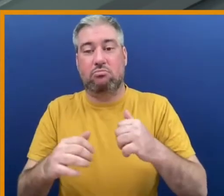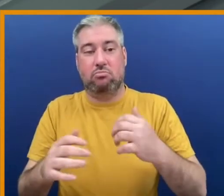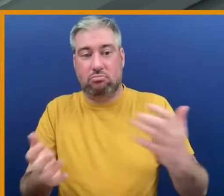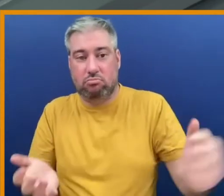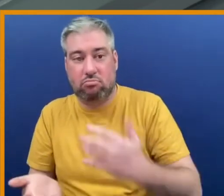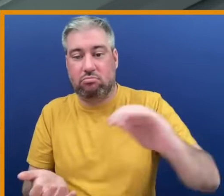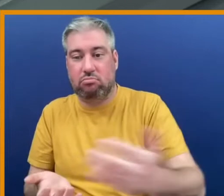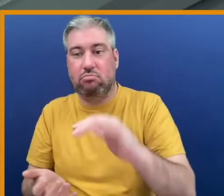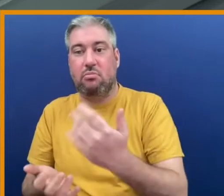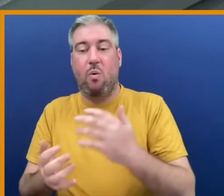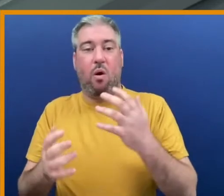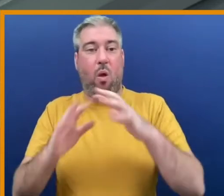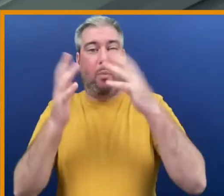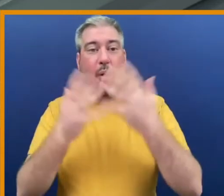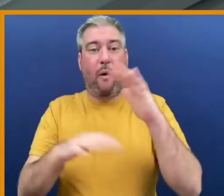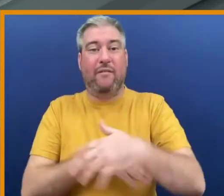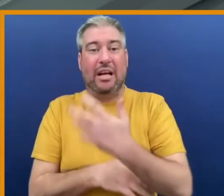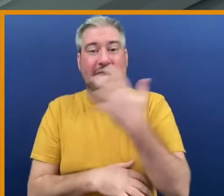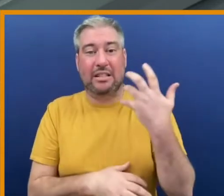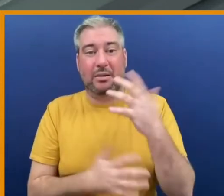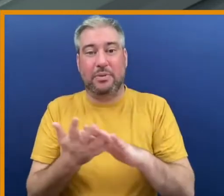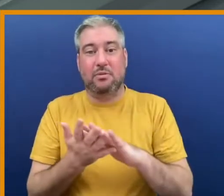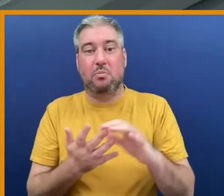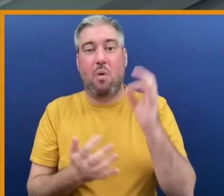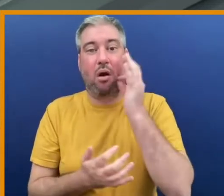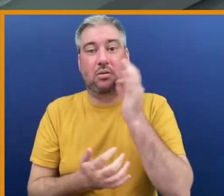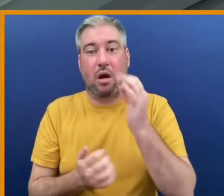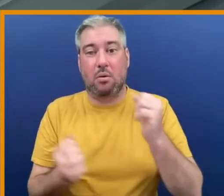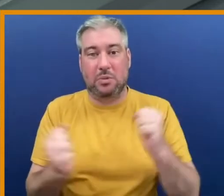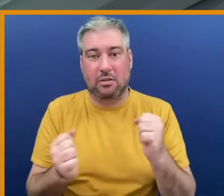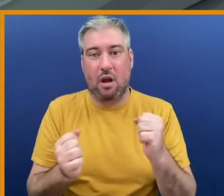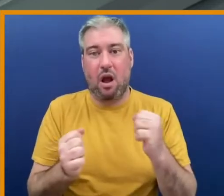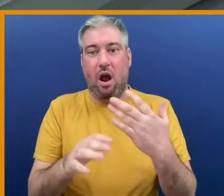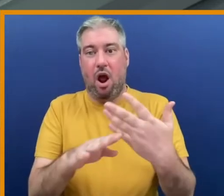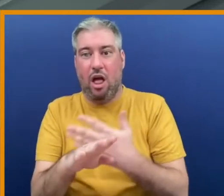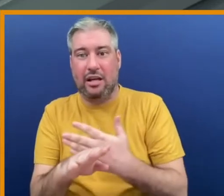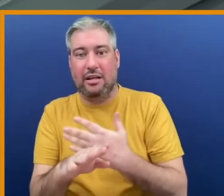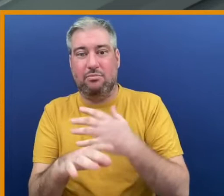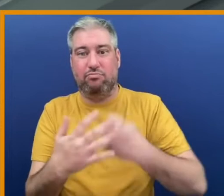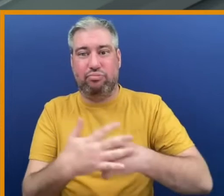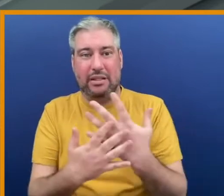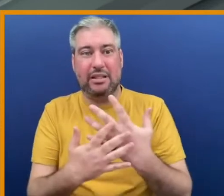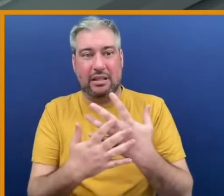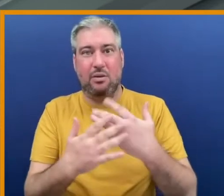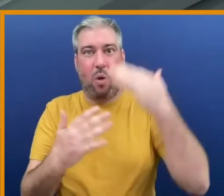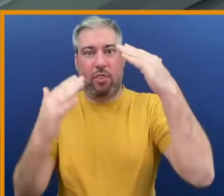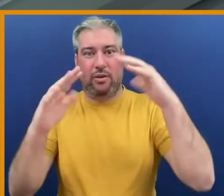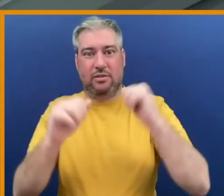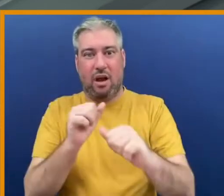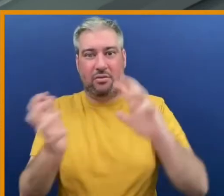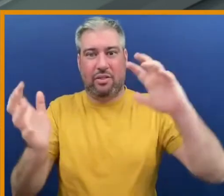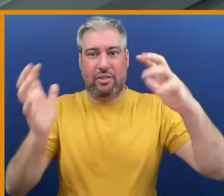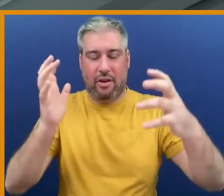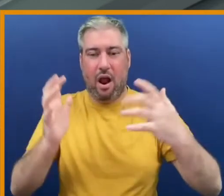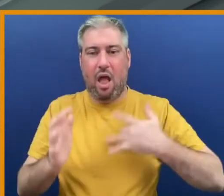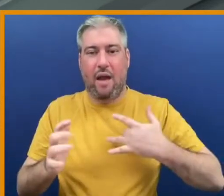of some species allow for adaptation, longer-lived animals cannot always adapt sufficiently quickly. Putting